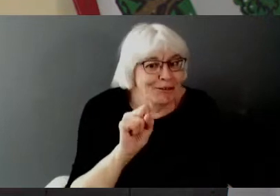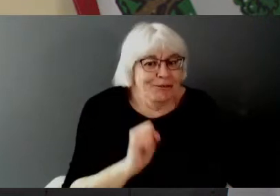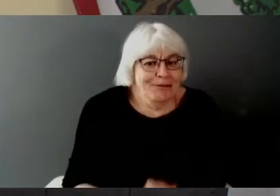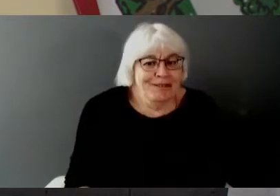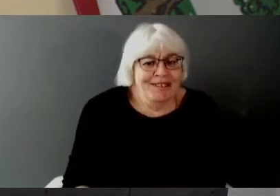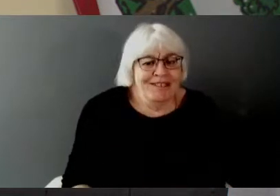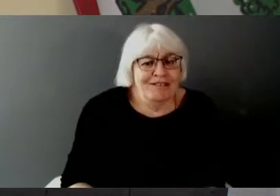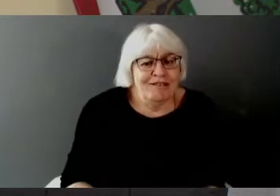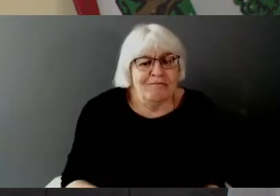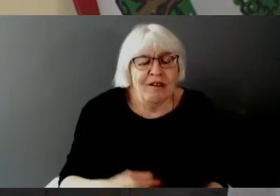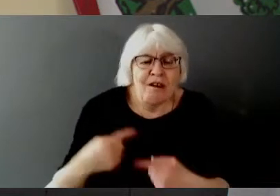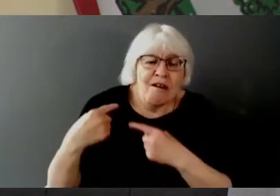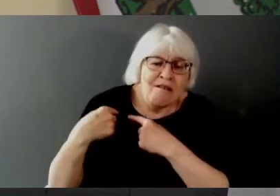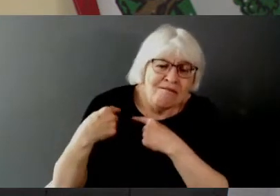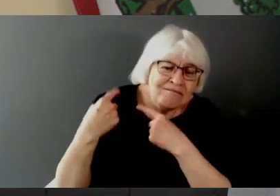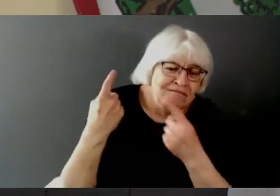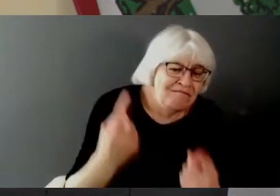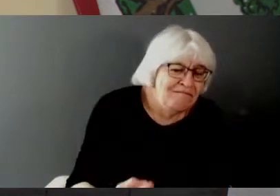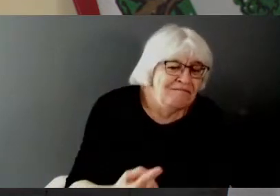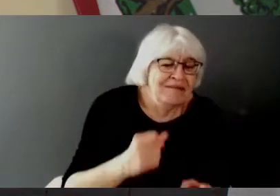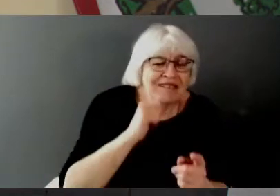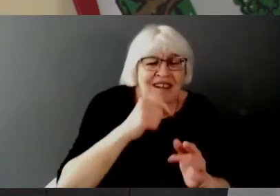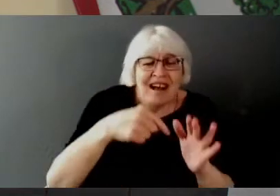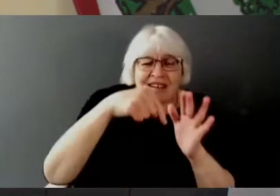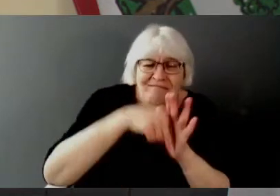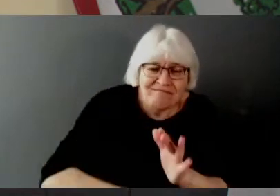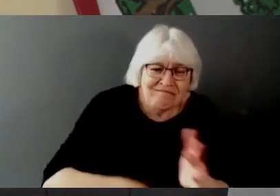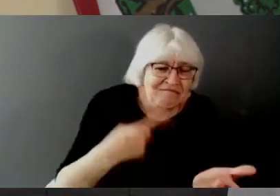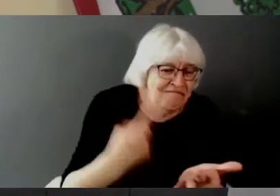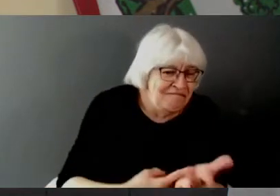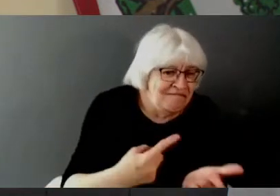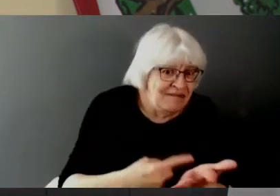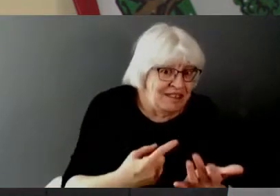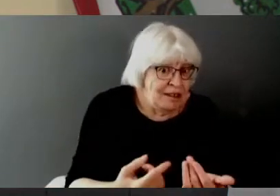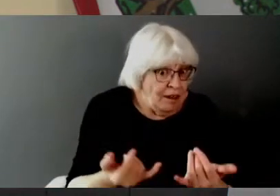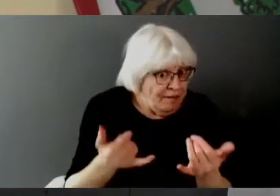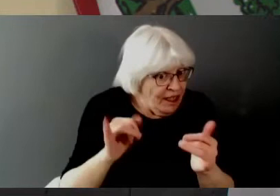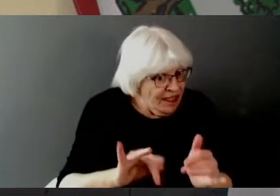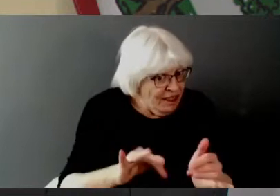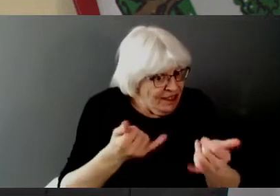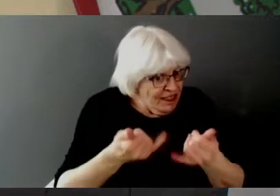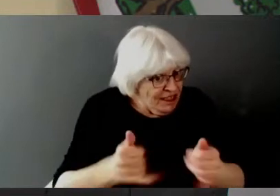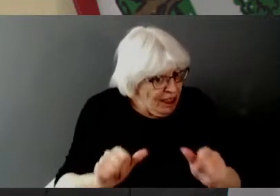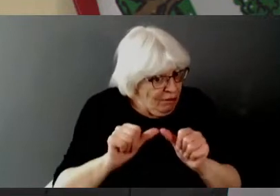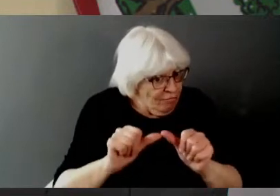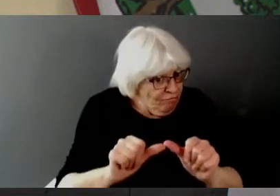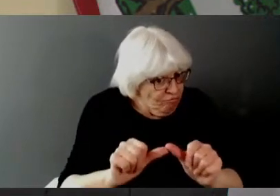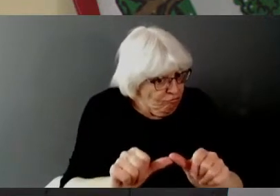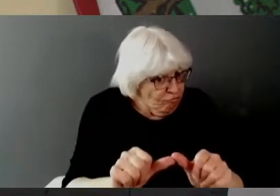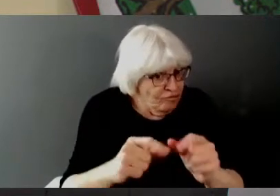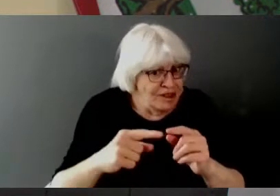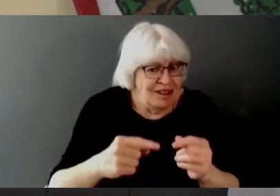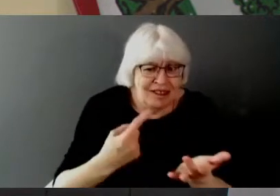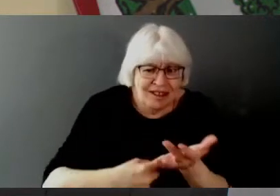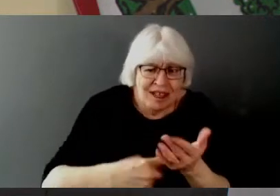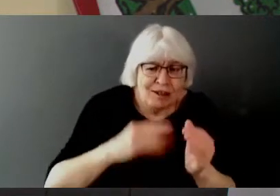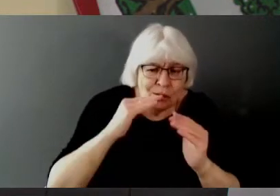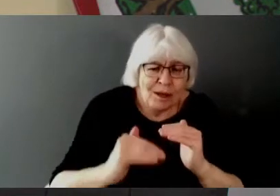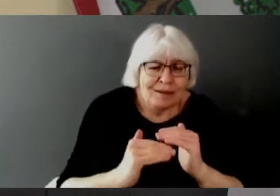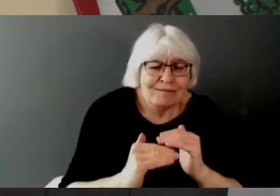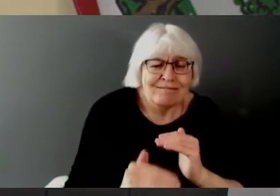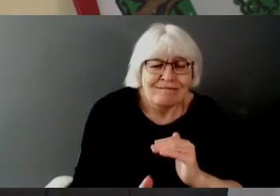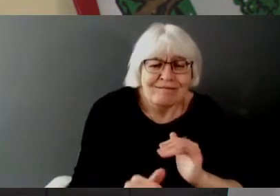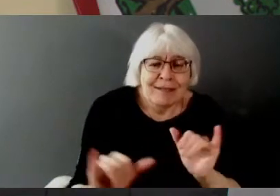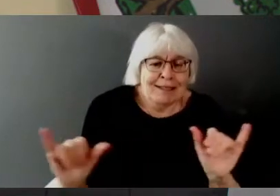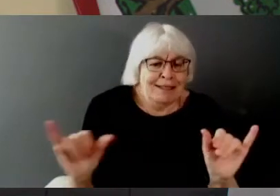that once we get there, if we continue on this trajectory, that's the way we will roll this out as a province, similar to what we did early in the year,